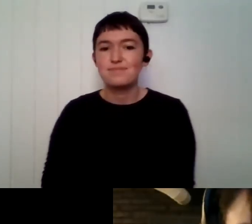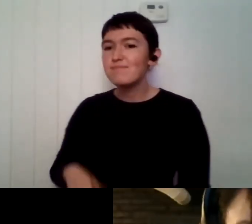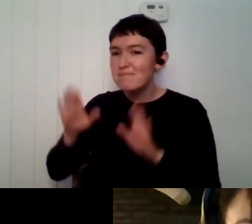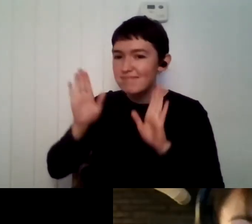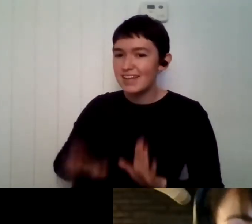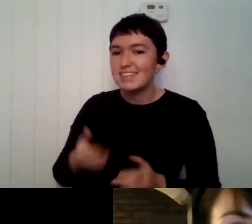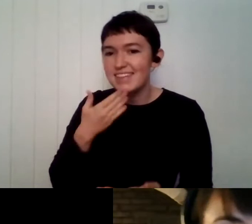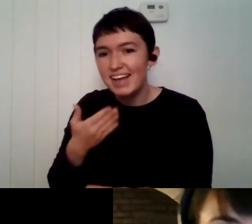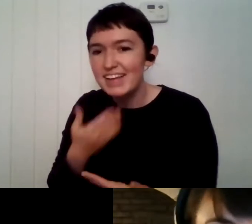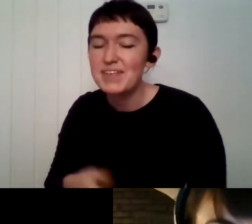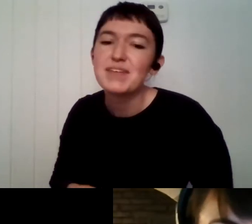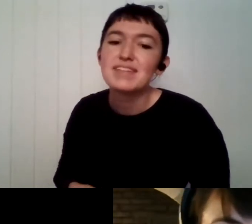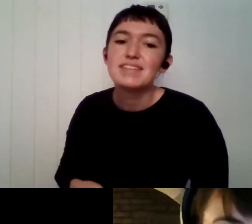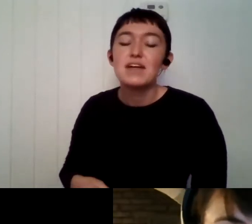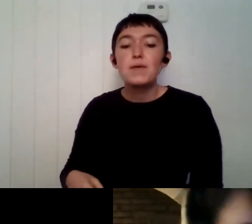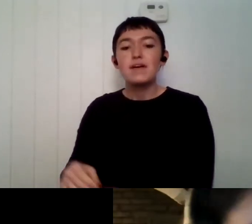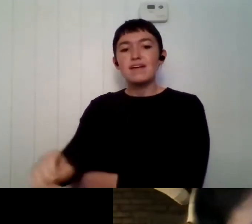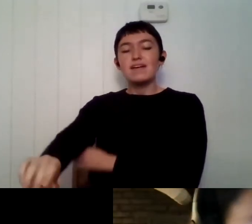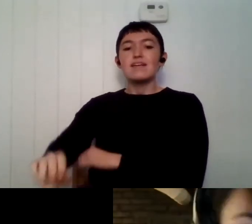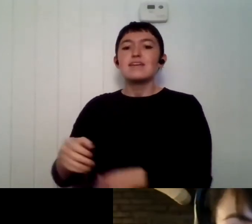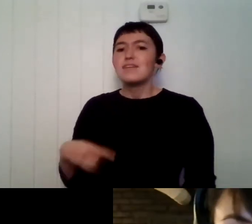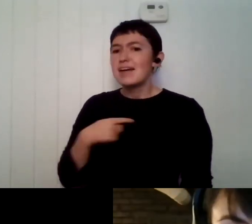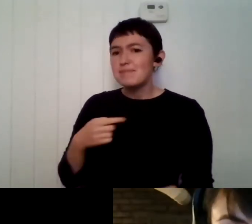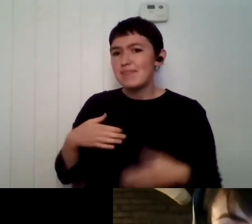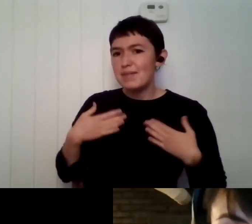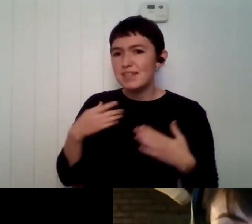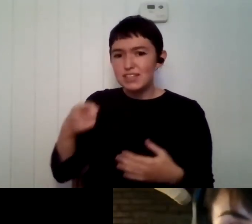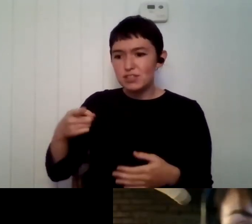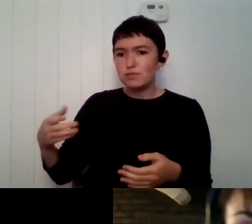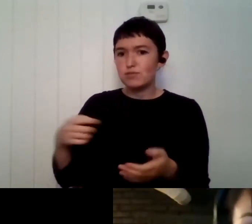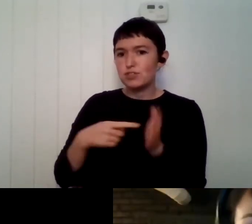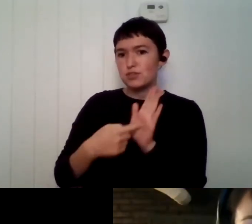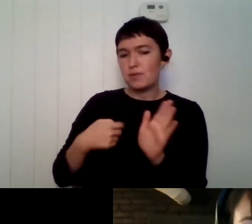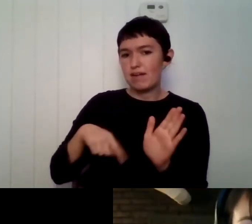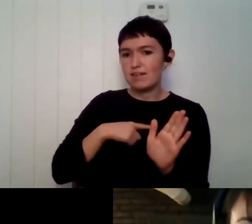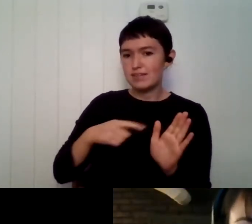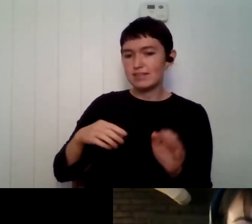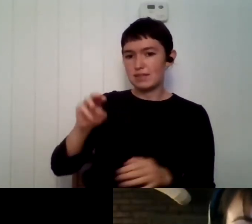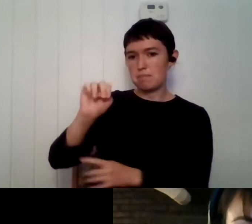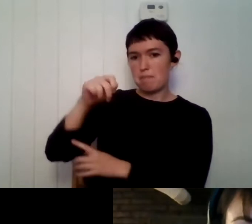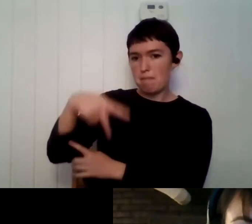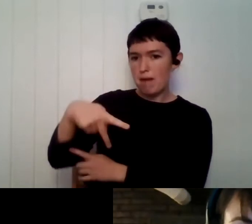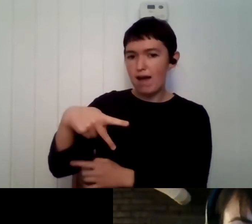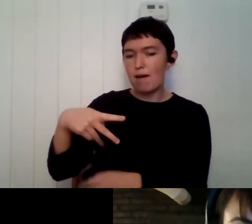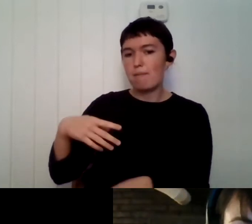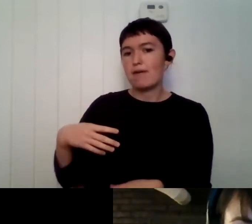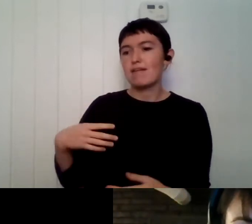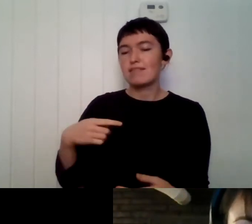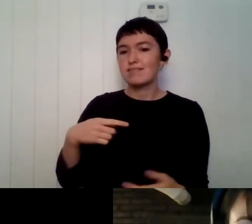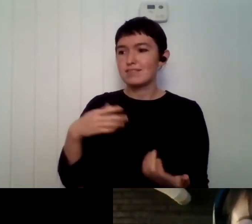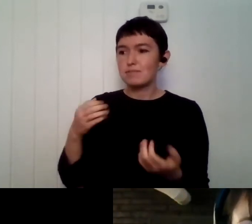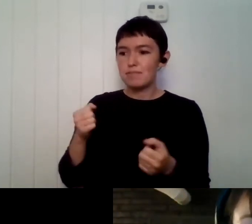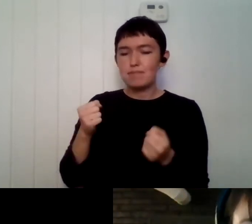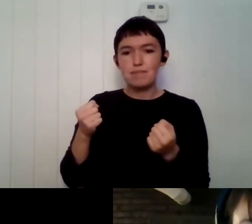think I'm so glad that you gave us a map of everywhere you've been, because I think a lot of folks don't realize how much you travel as a